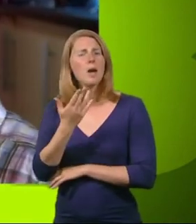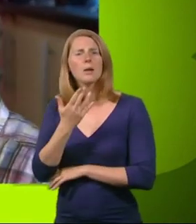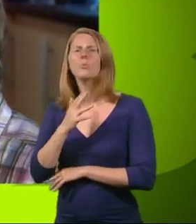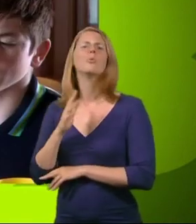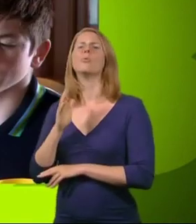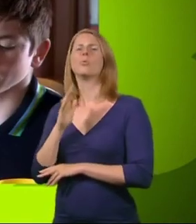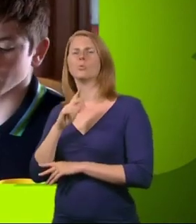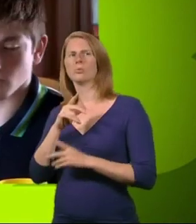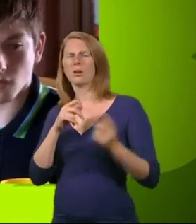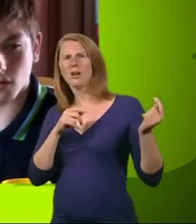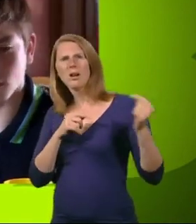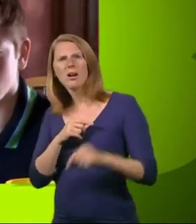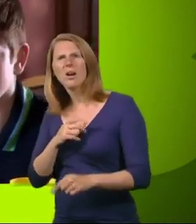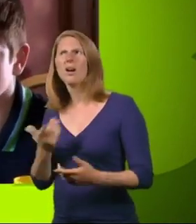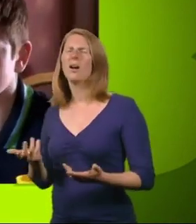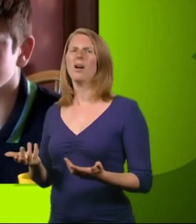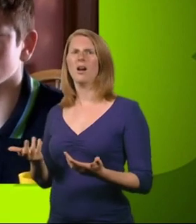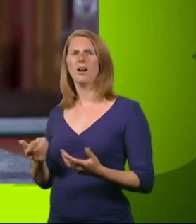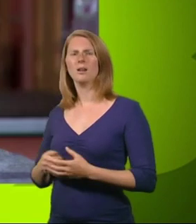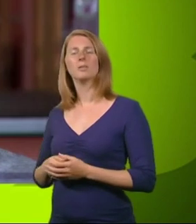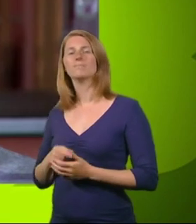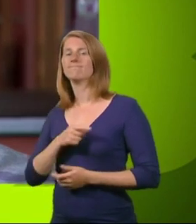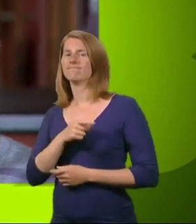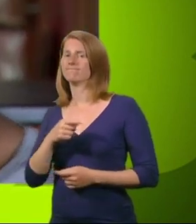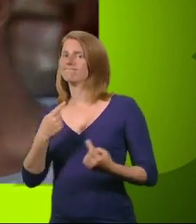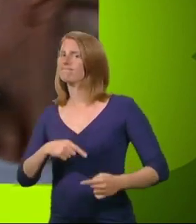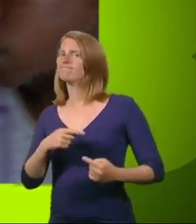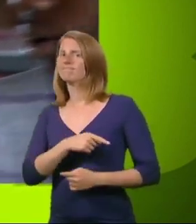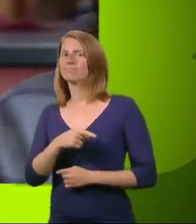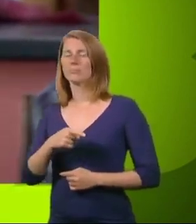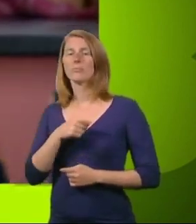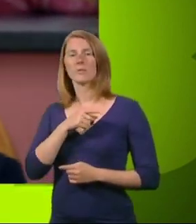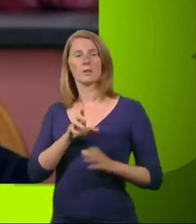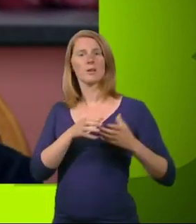way. Oh, they're illegals, aren't they? Immigration can do what they want.